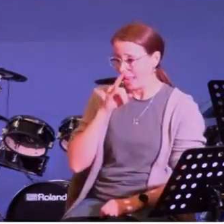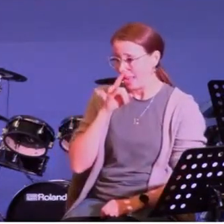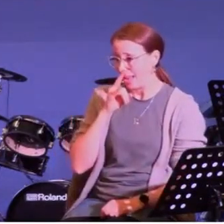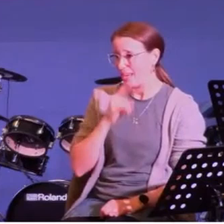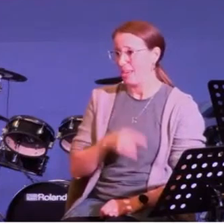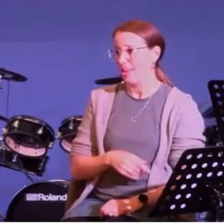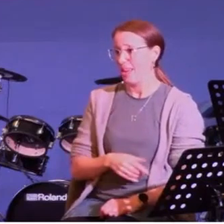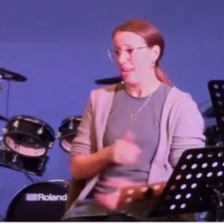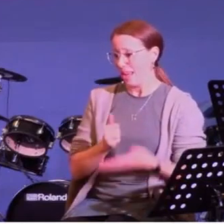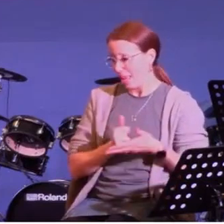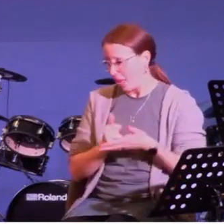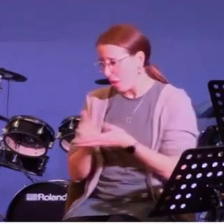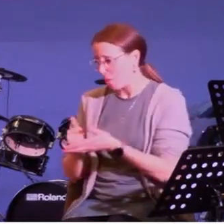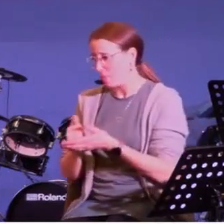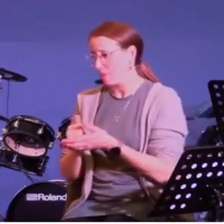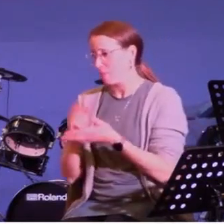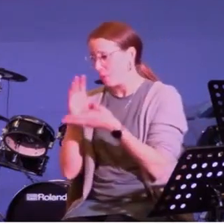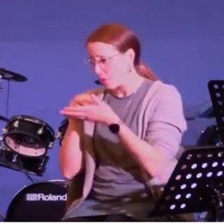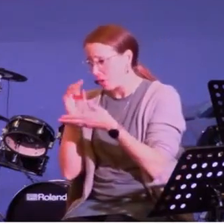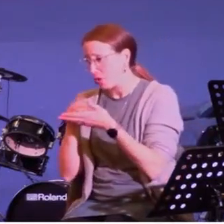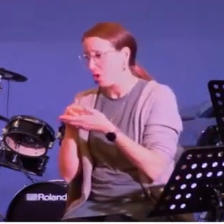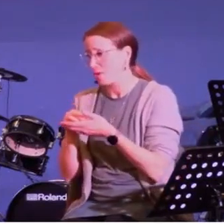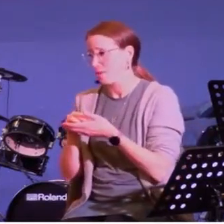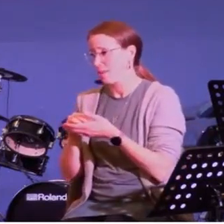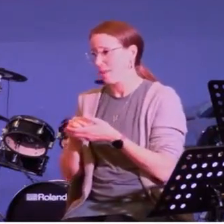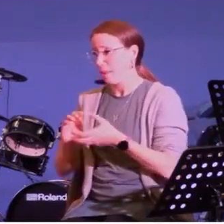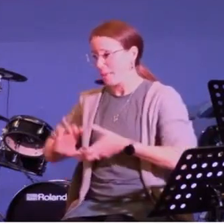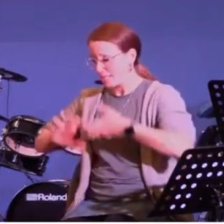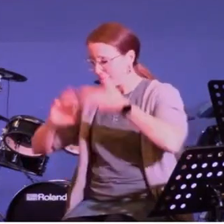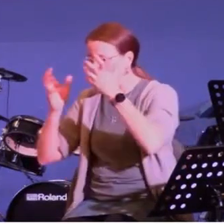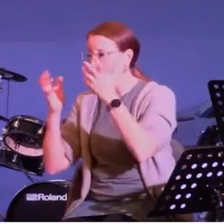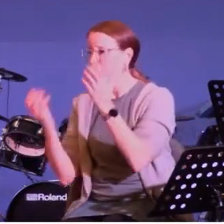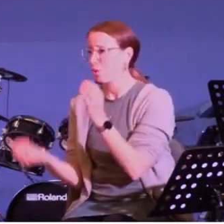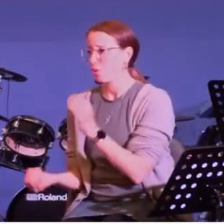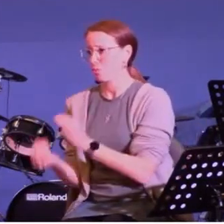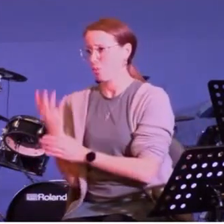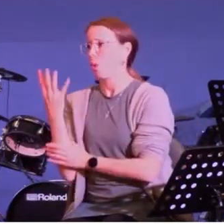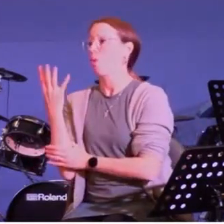him opportunity to learn, to mess up, to grow.